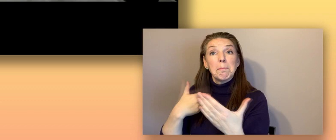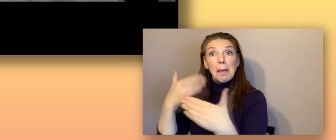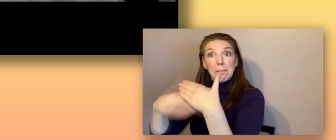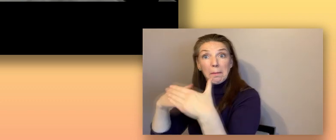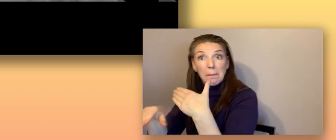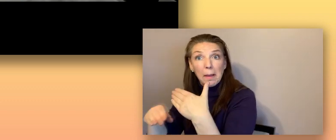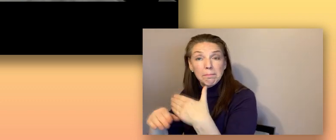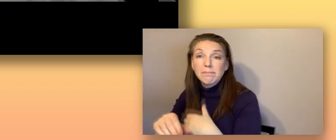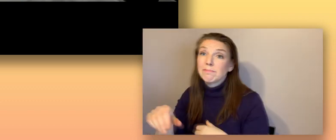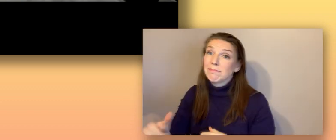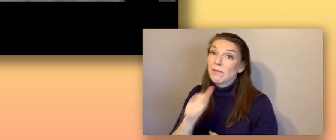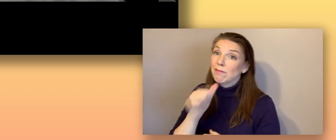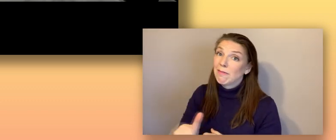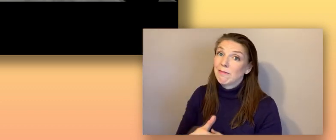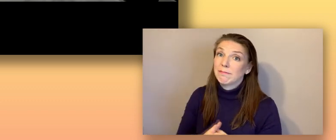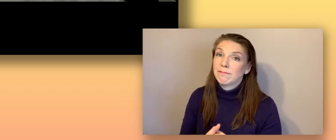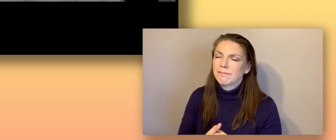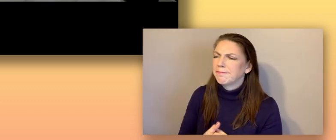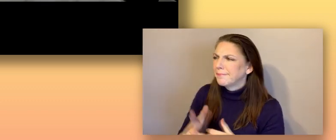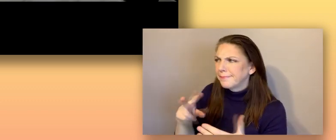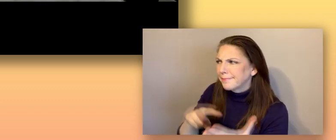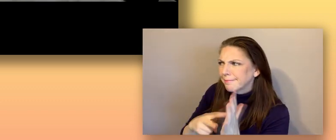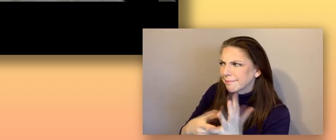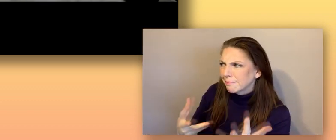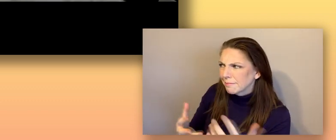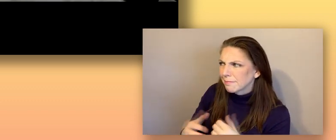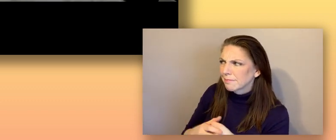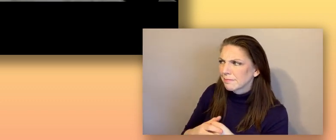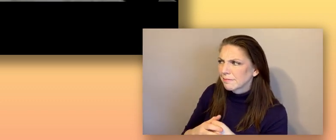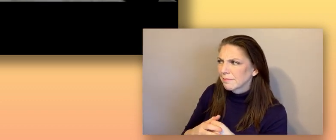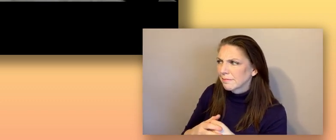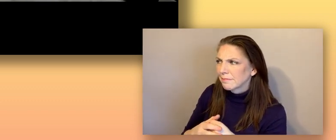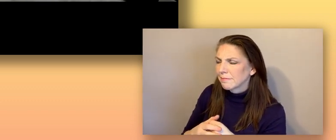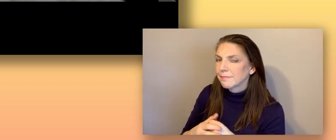to reproduce than others. What are you saying?